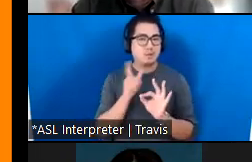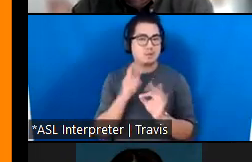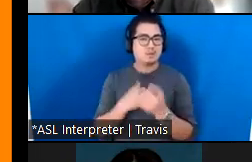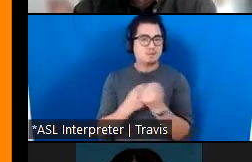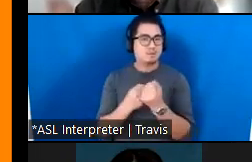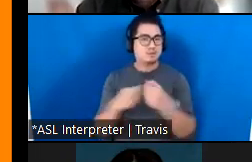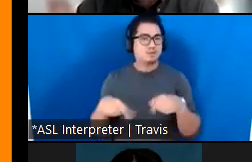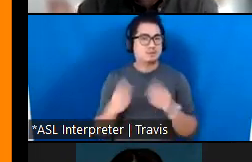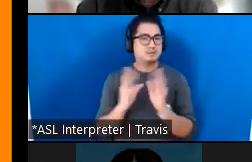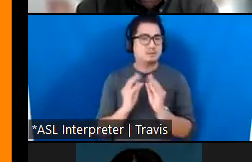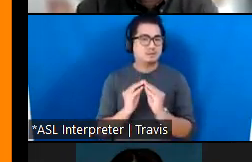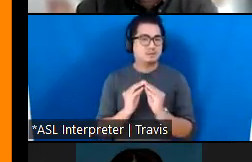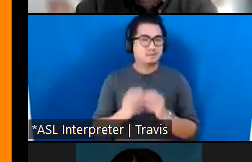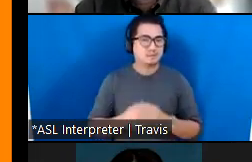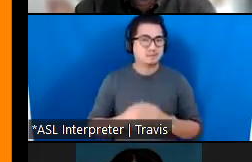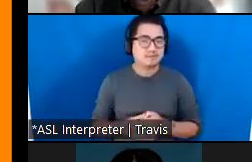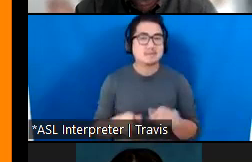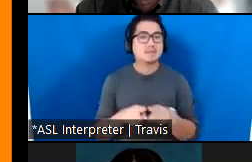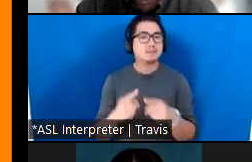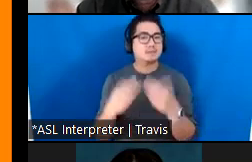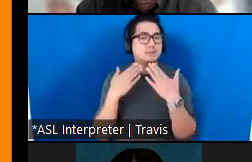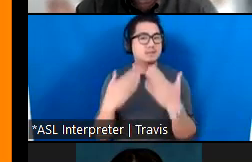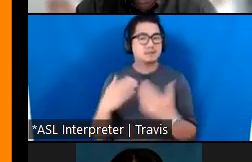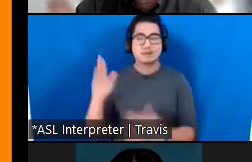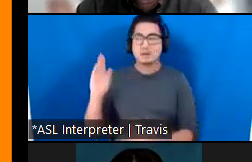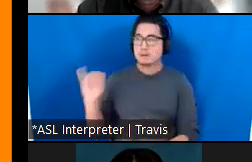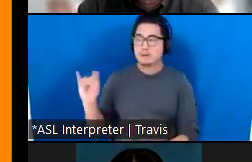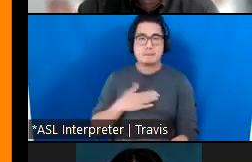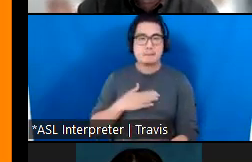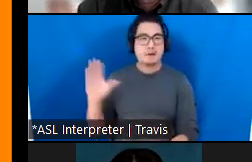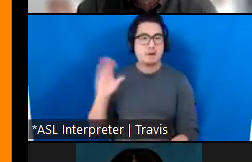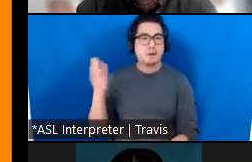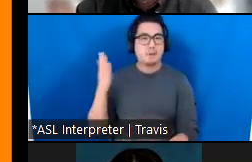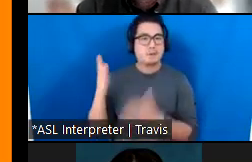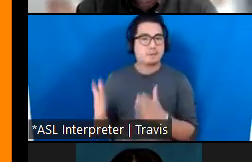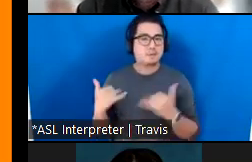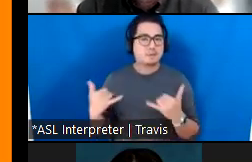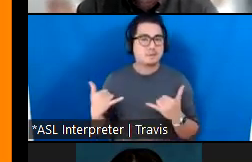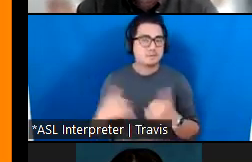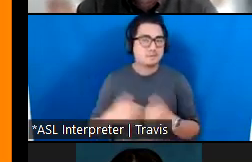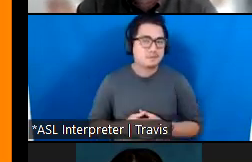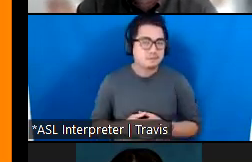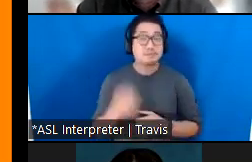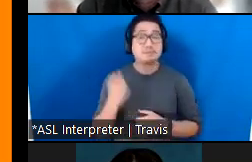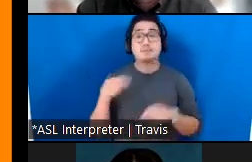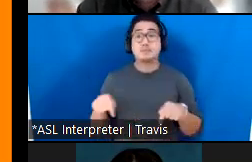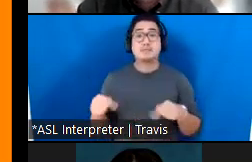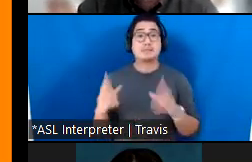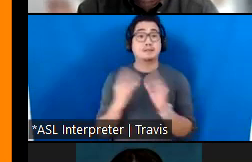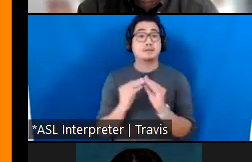this call. And also thanks for Becky, my co-presenter today. So we have split this up today, and I'm going to